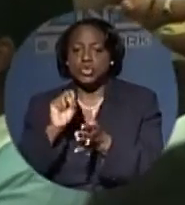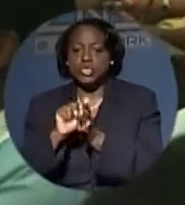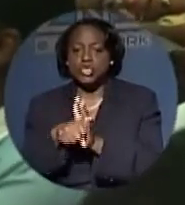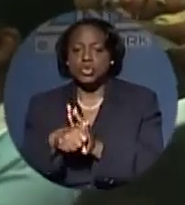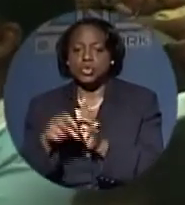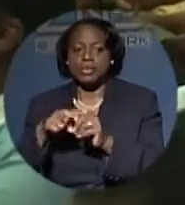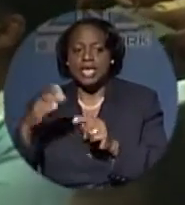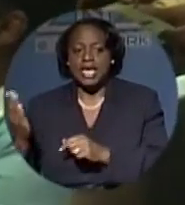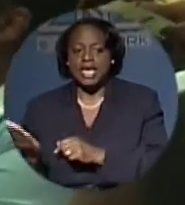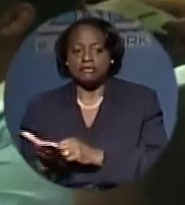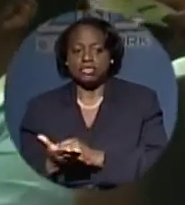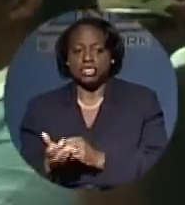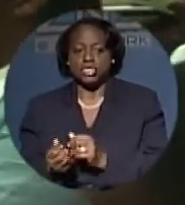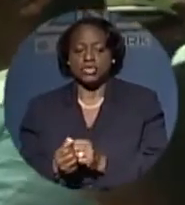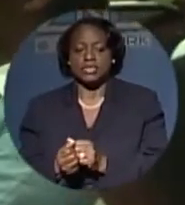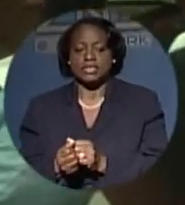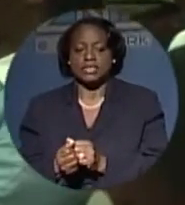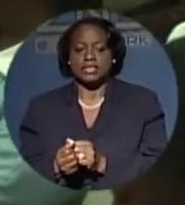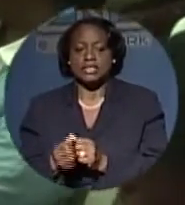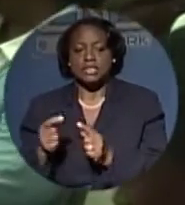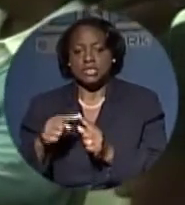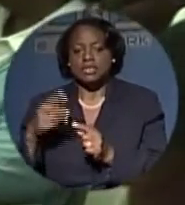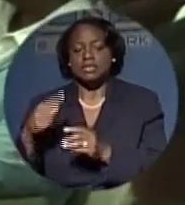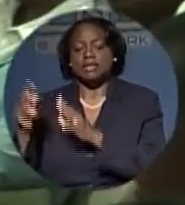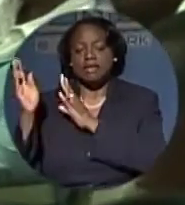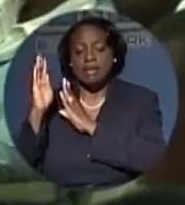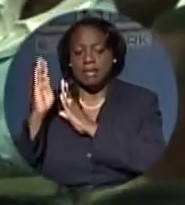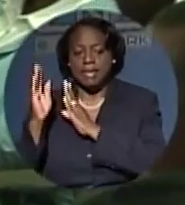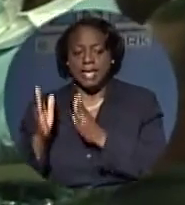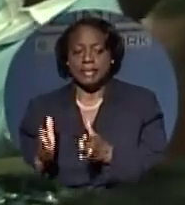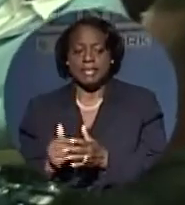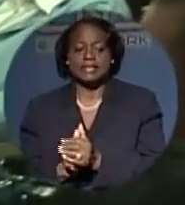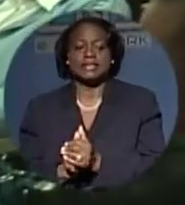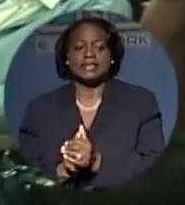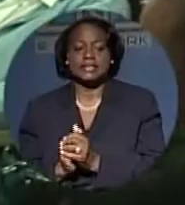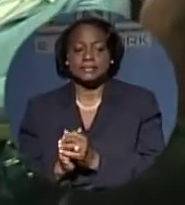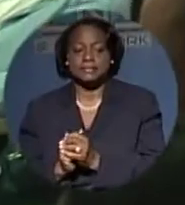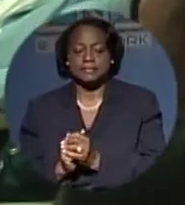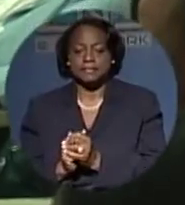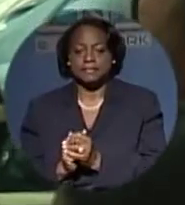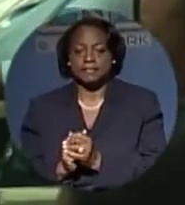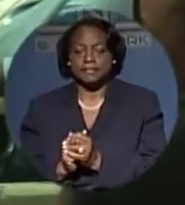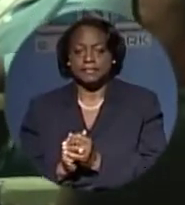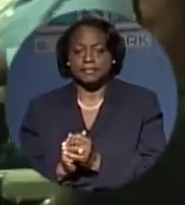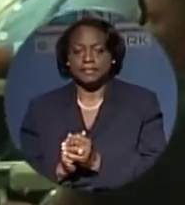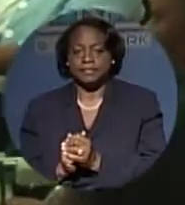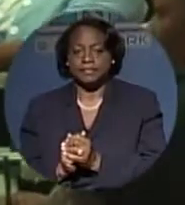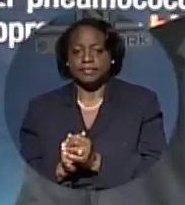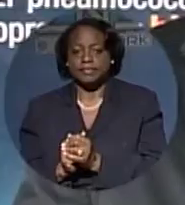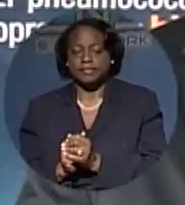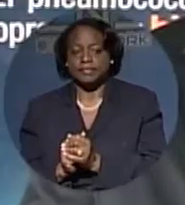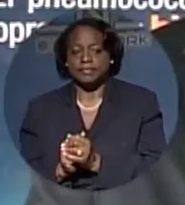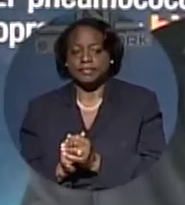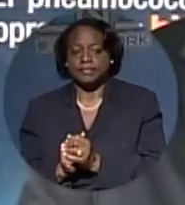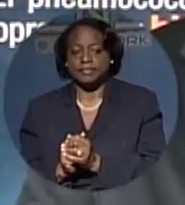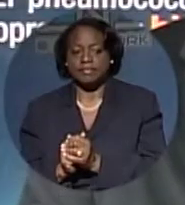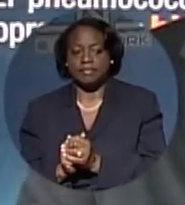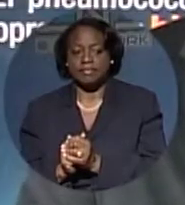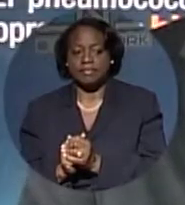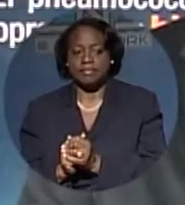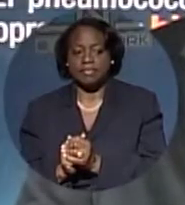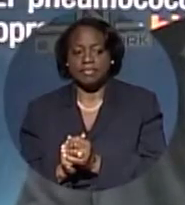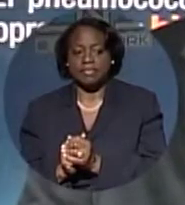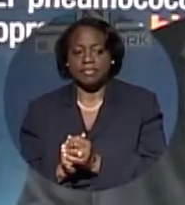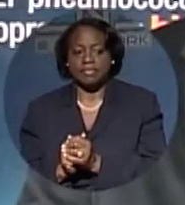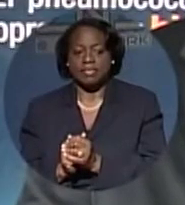being introduced globally, and once protocols are completed, it will be available here in the Bahamas. HPV has just recently